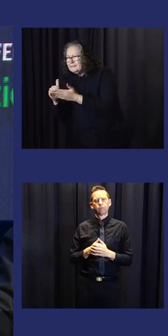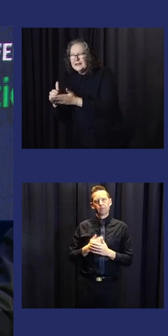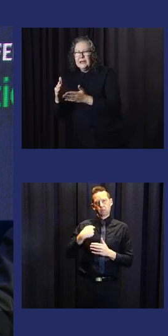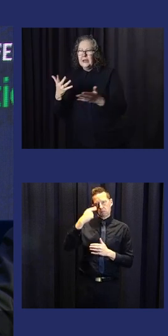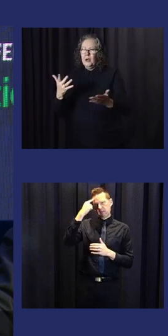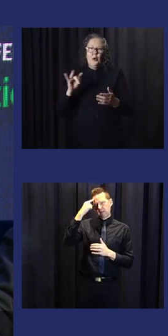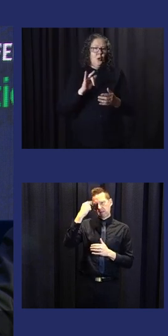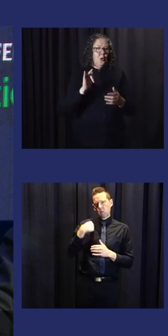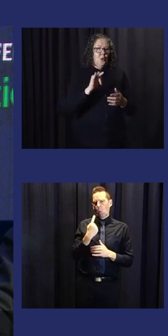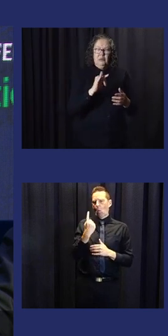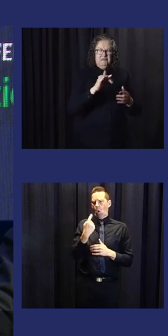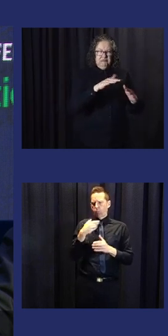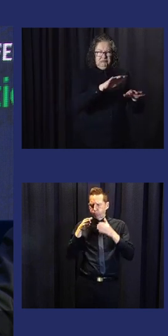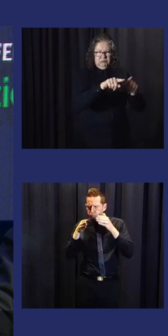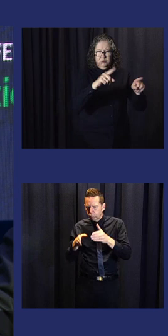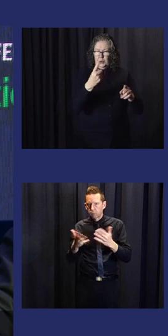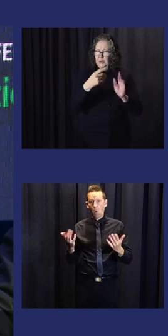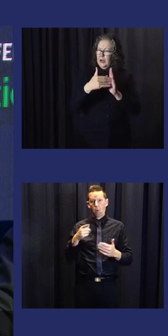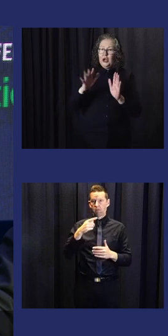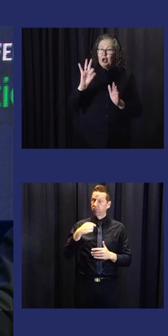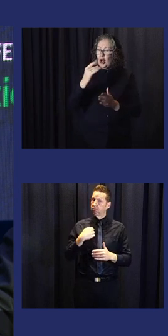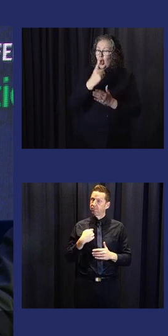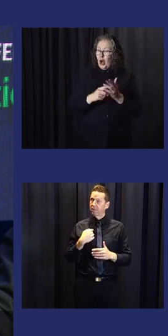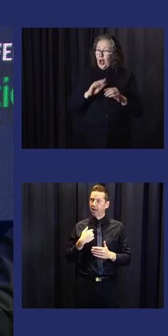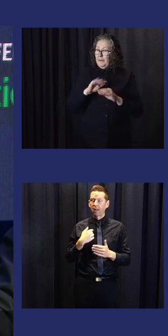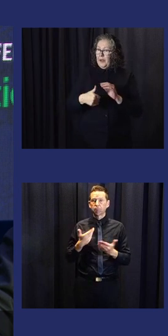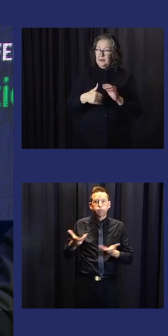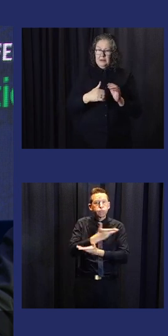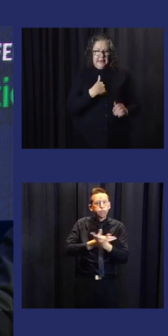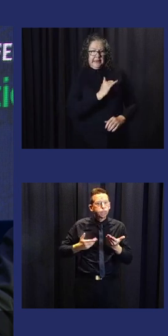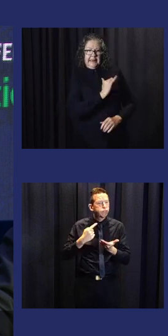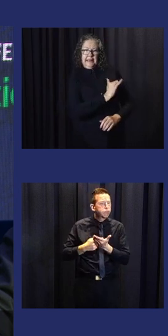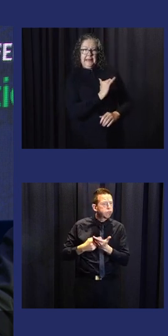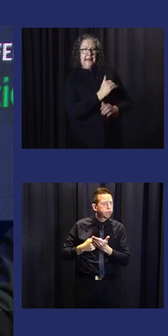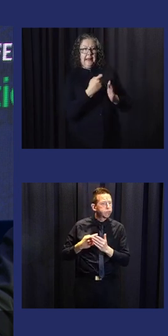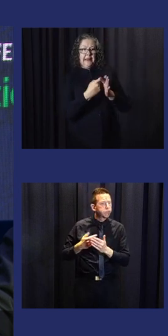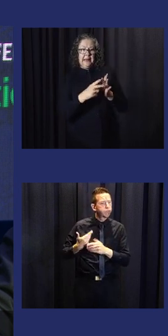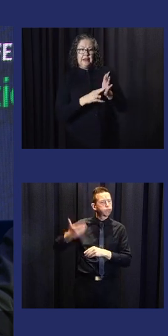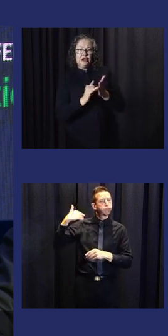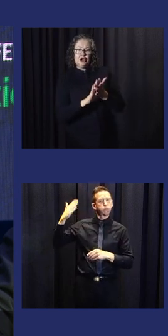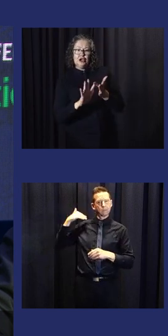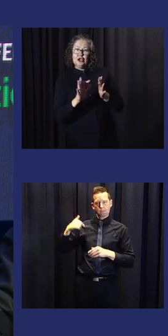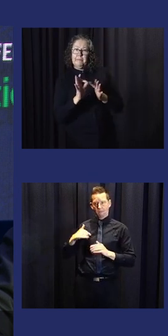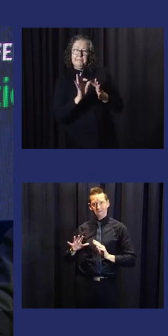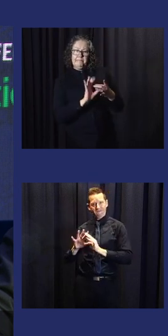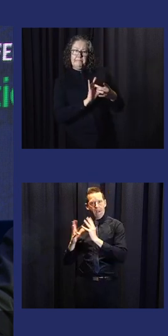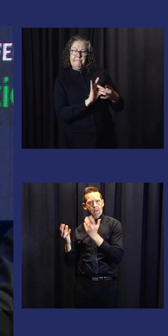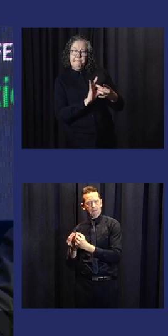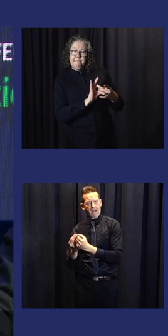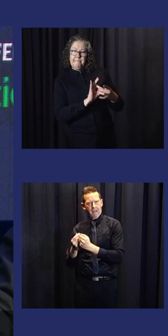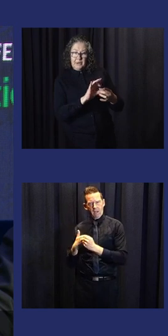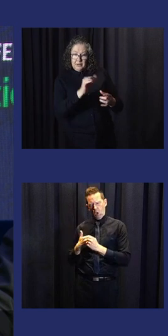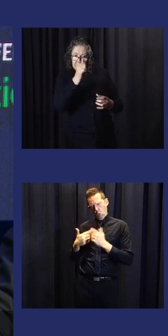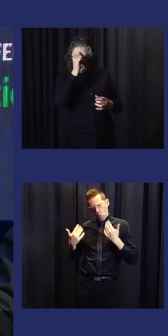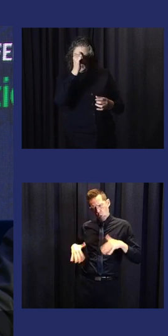public sector. It's not just about kinship ties. We talk a lot about kinship ties and how strong